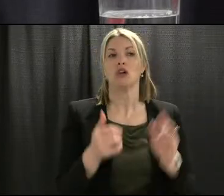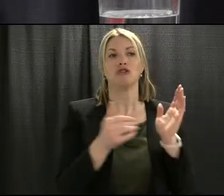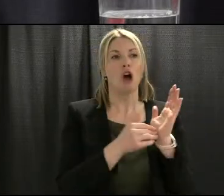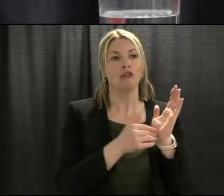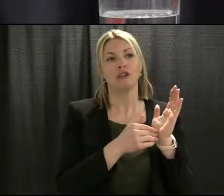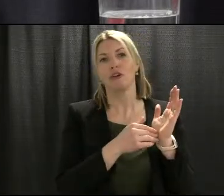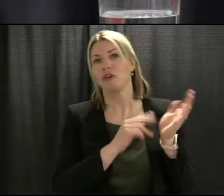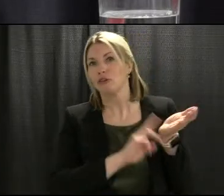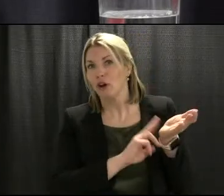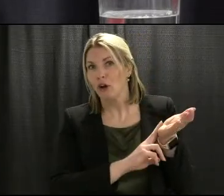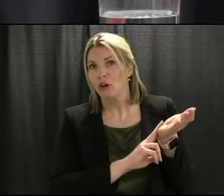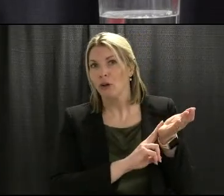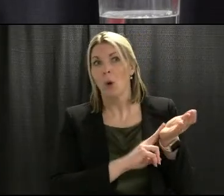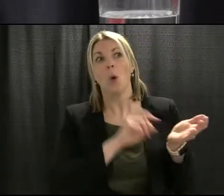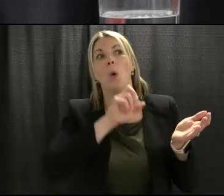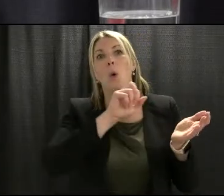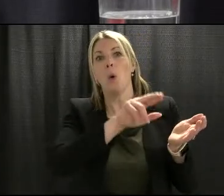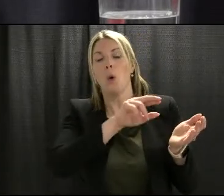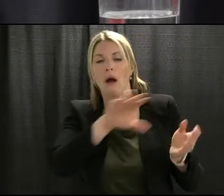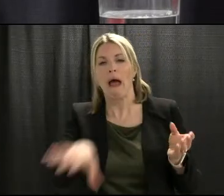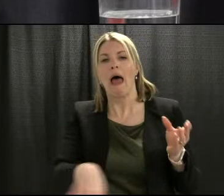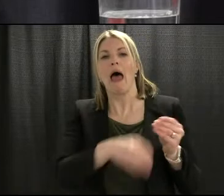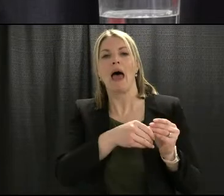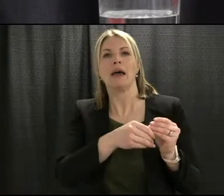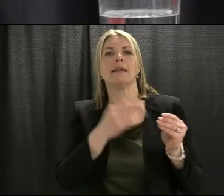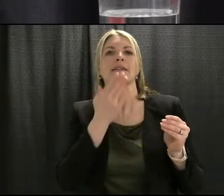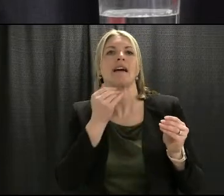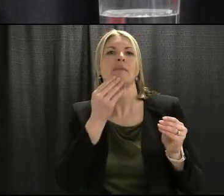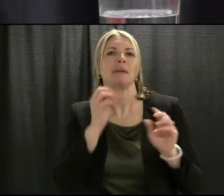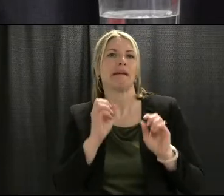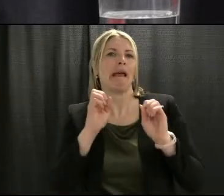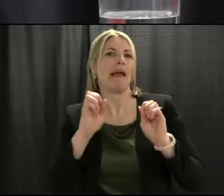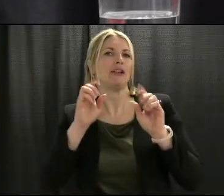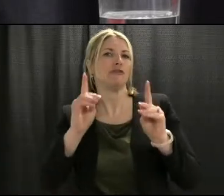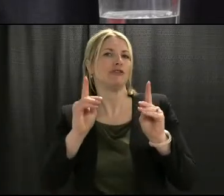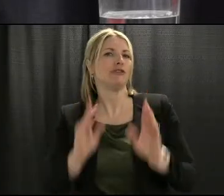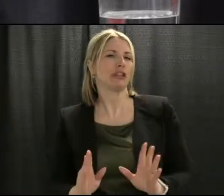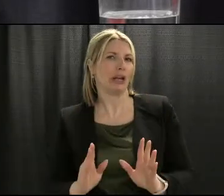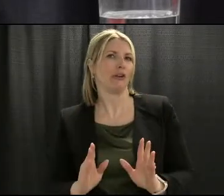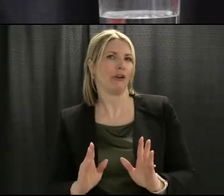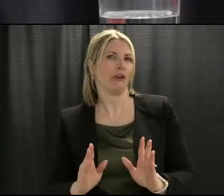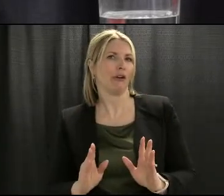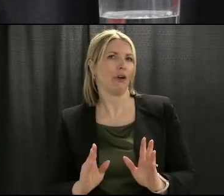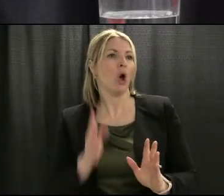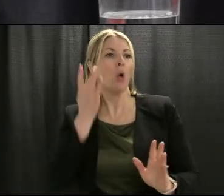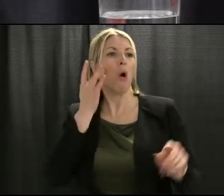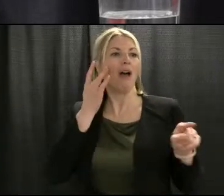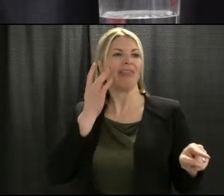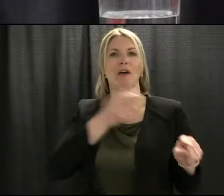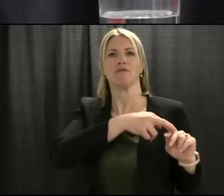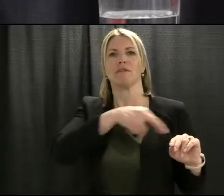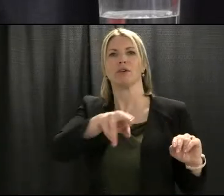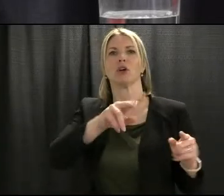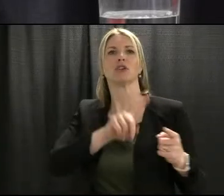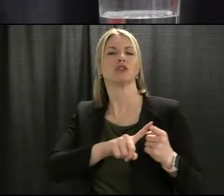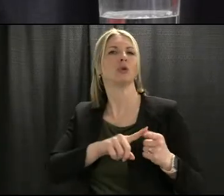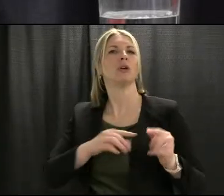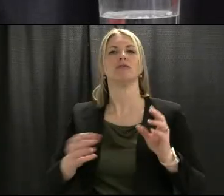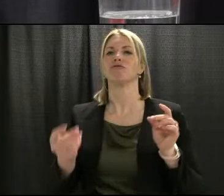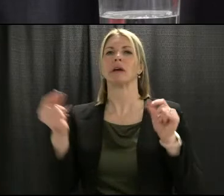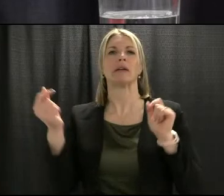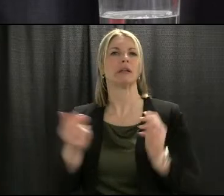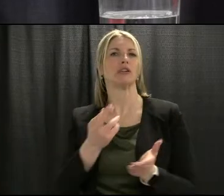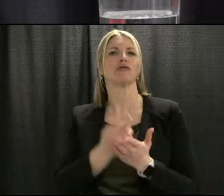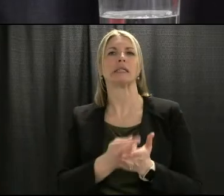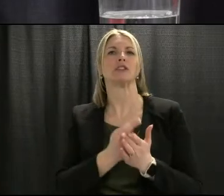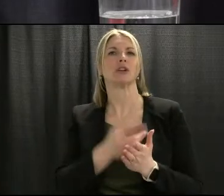nurse educator who had already reviewed the health information that you shared during your initial visit and has some resources ready to review with